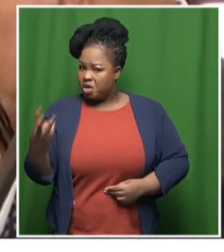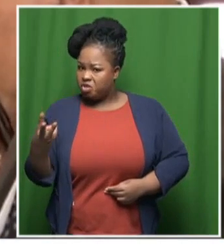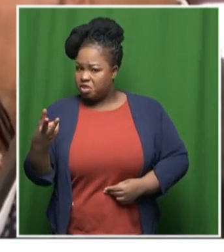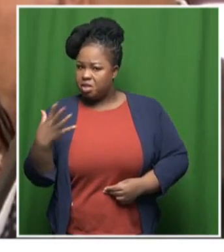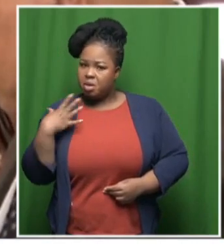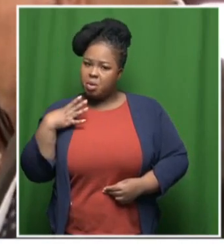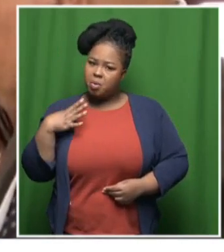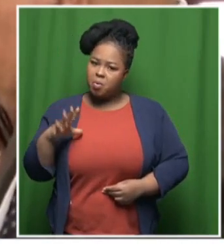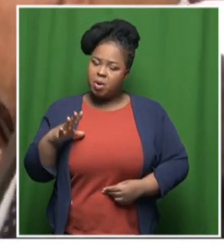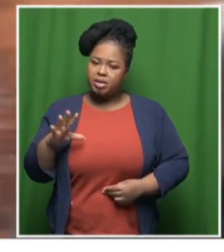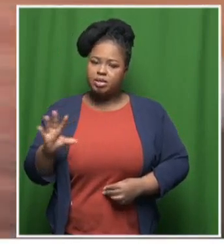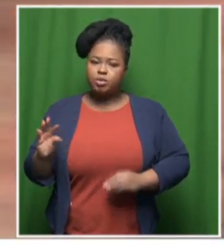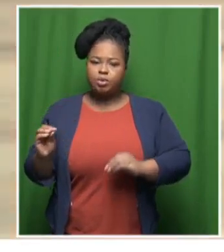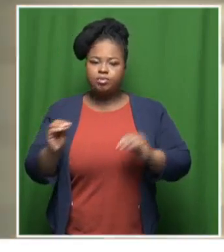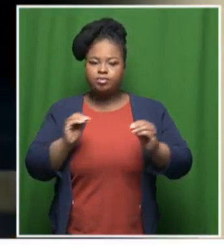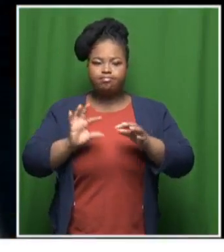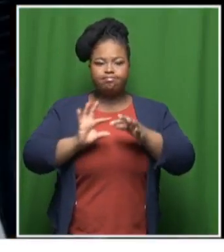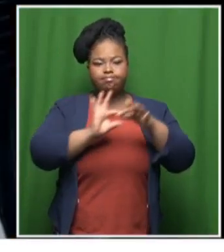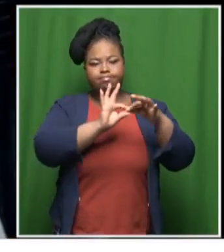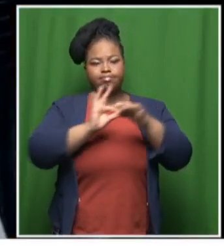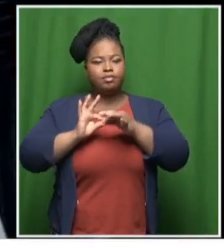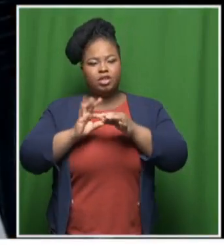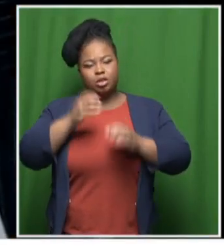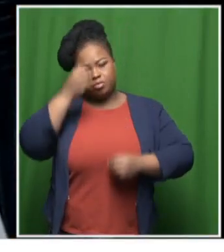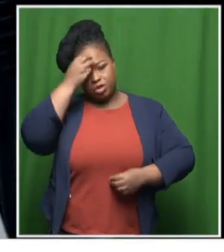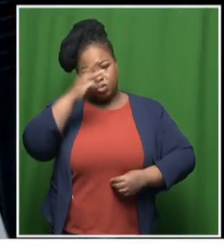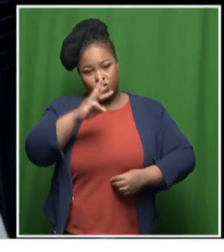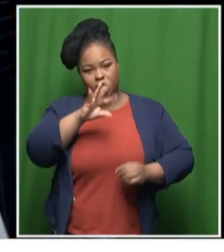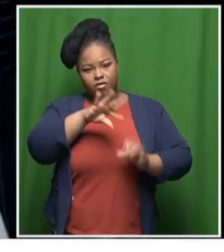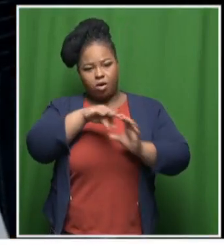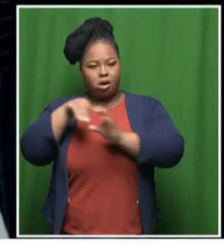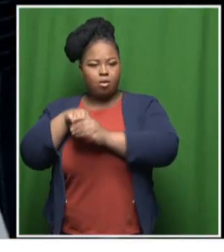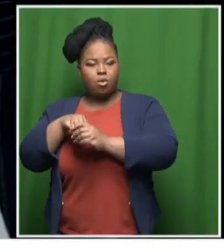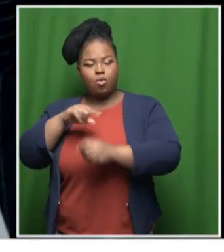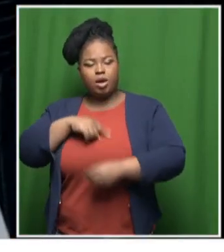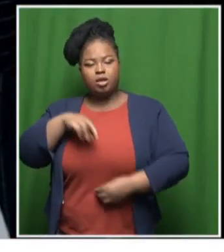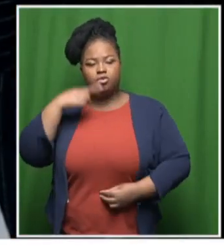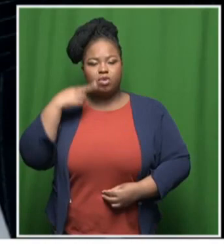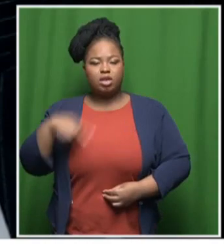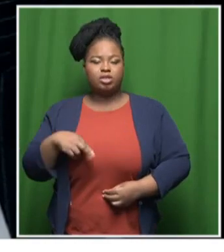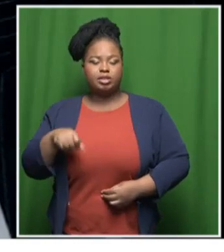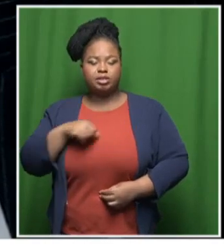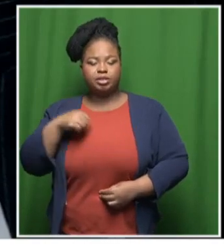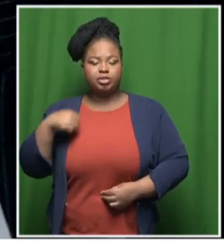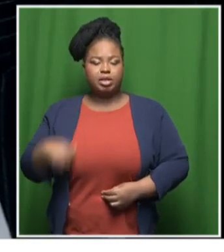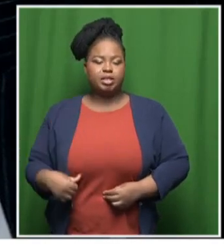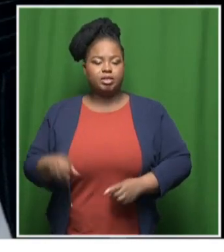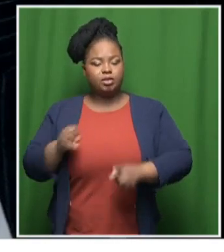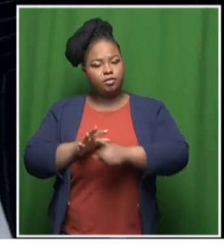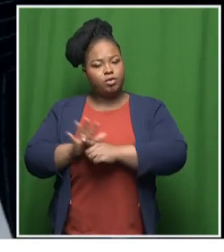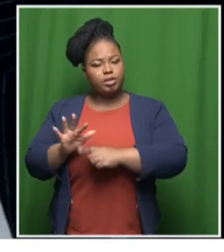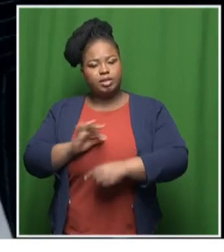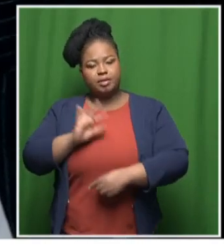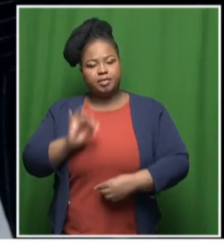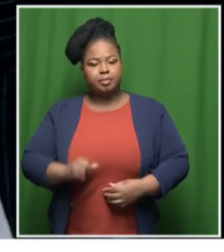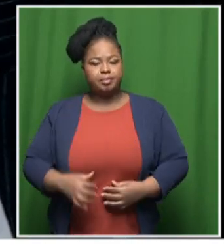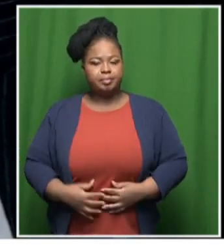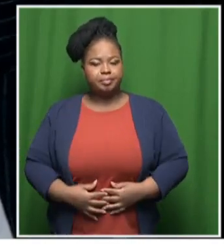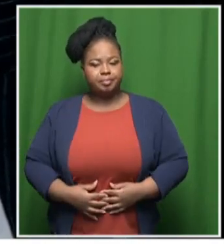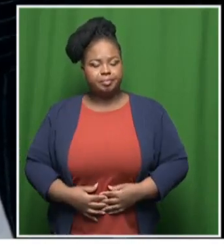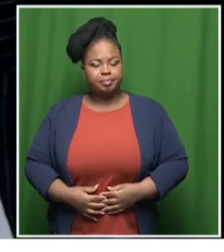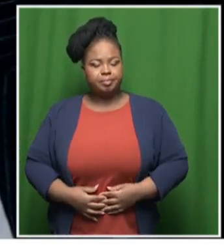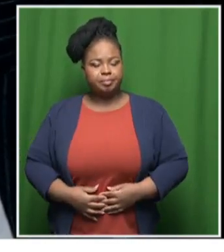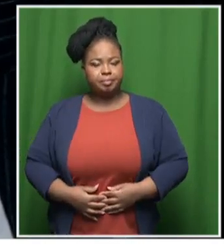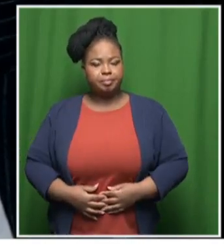seeking to woo Pretoria, particularly as it seeks to counter Russian and Chinese influence in Africa. I